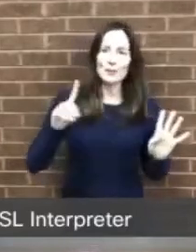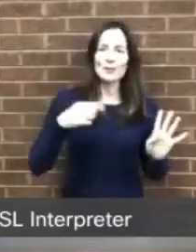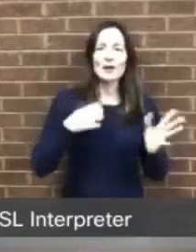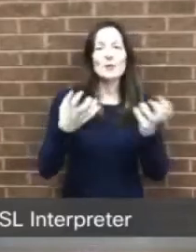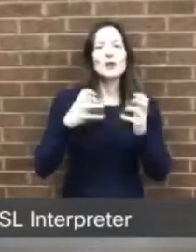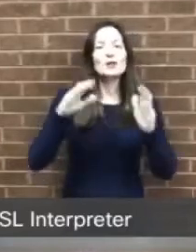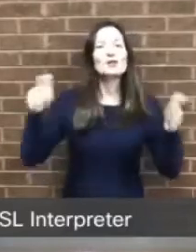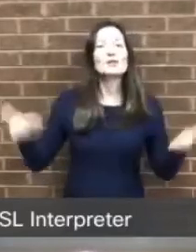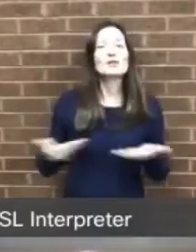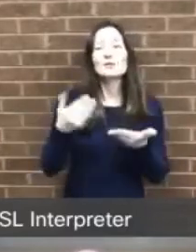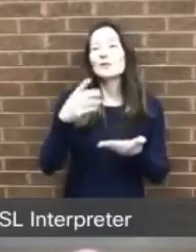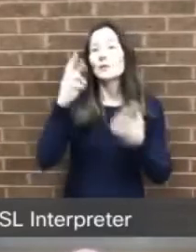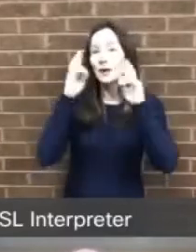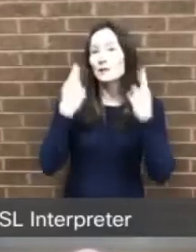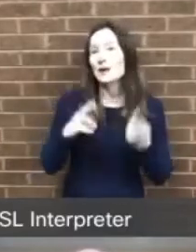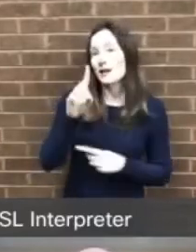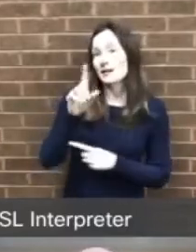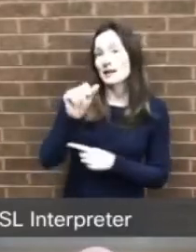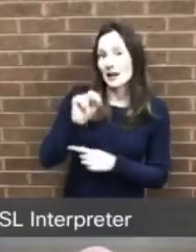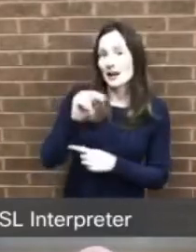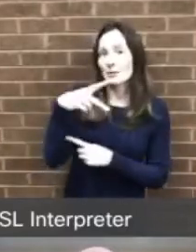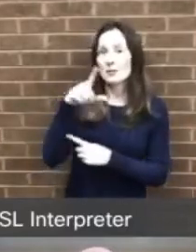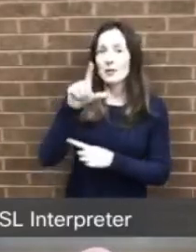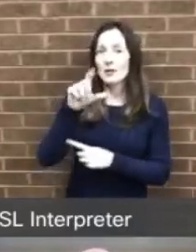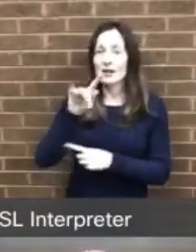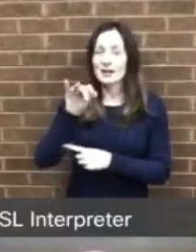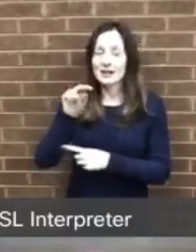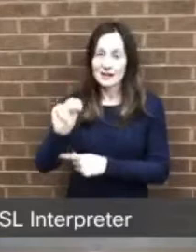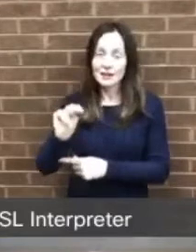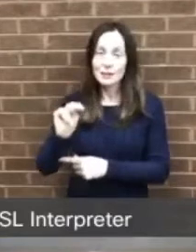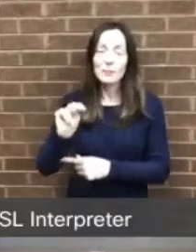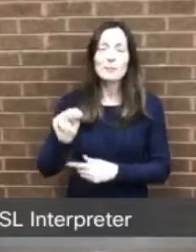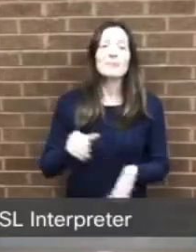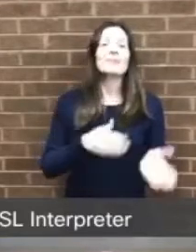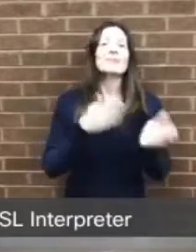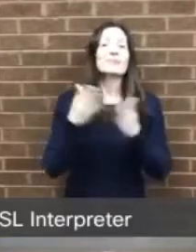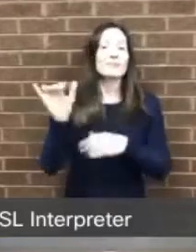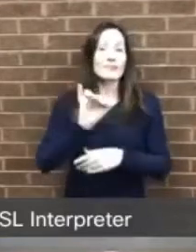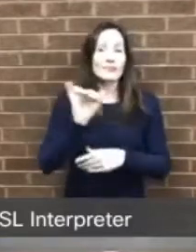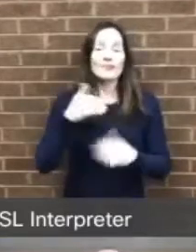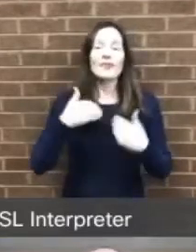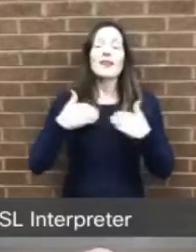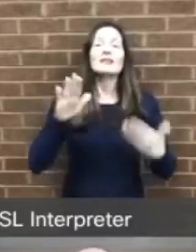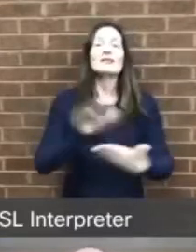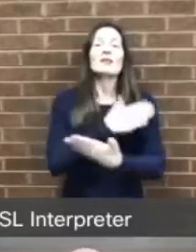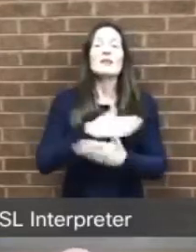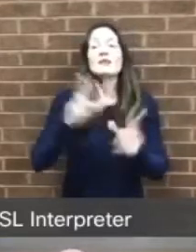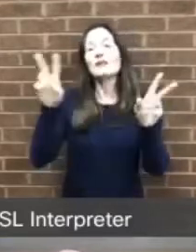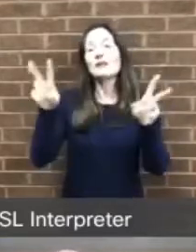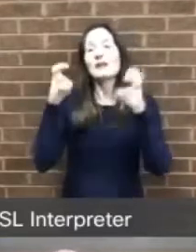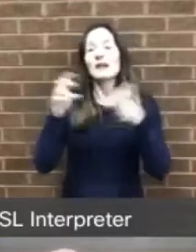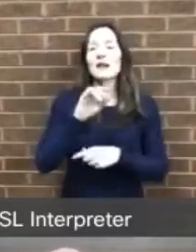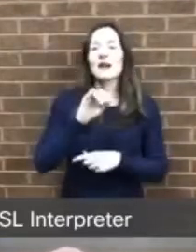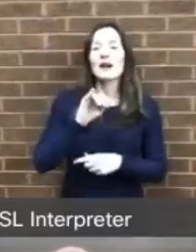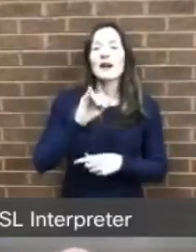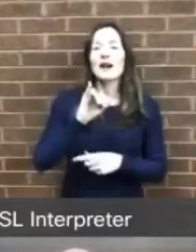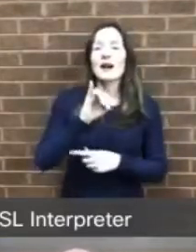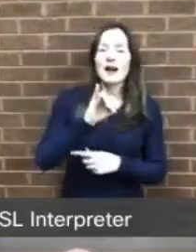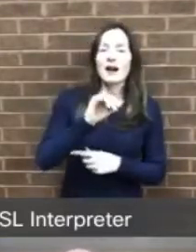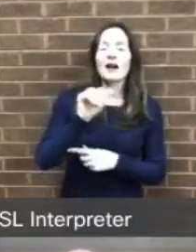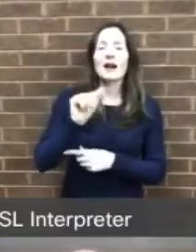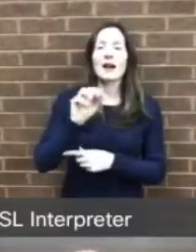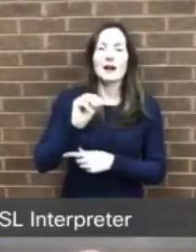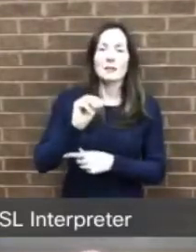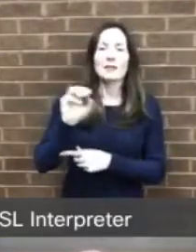Plotkin, the educator at Temple Isaiah, who's going to sing I Am a Latke, the Debbie Friedman song. If you're at home and you know it,